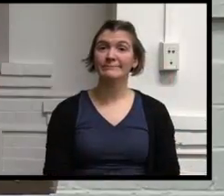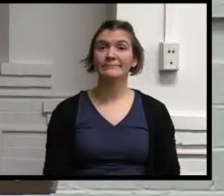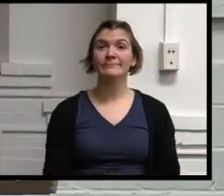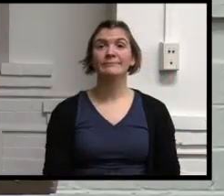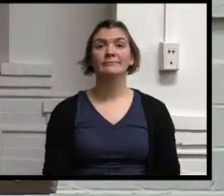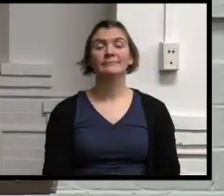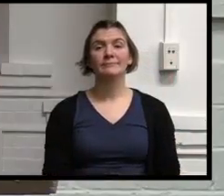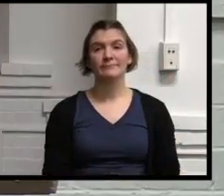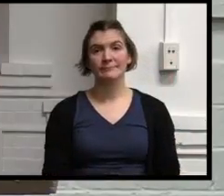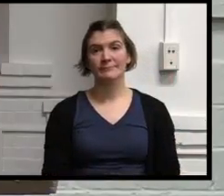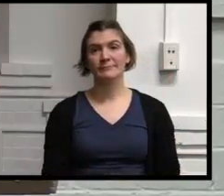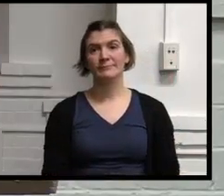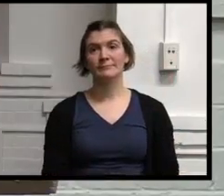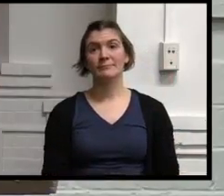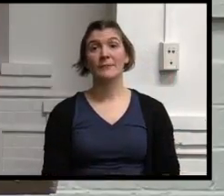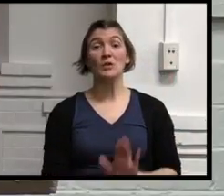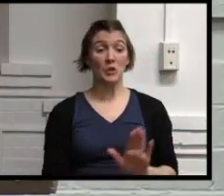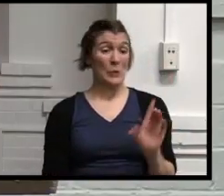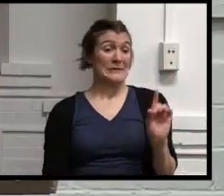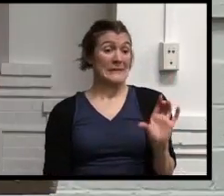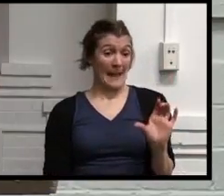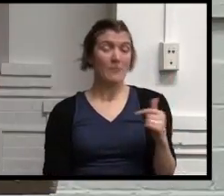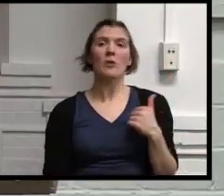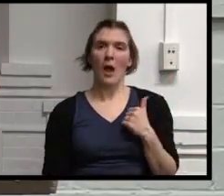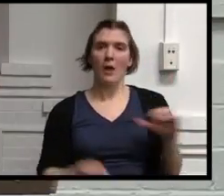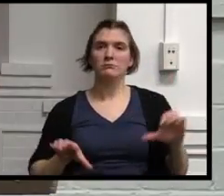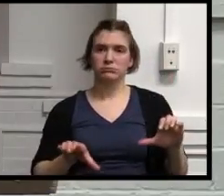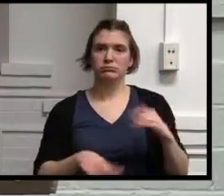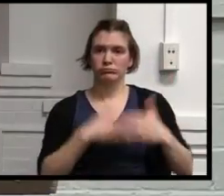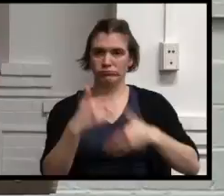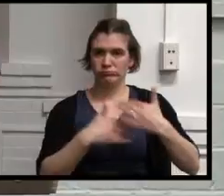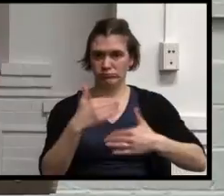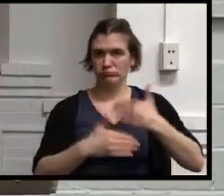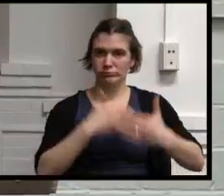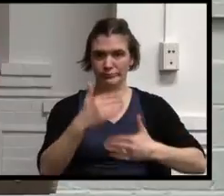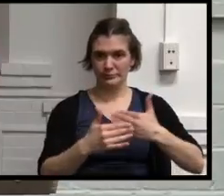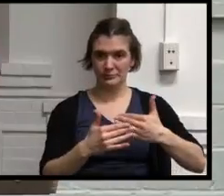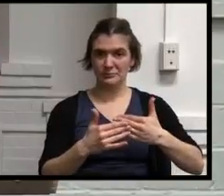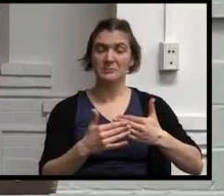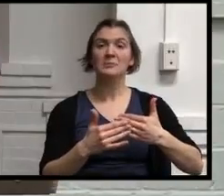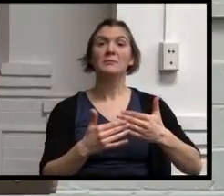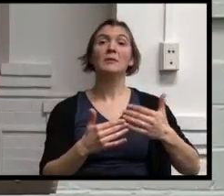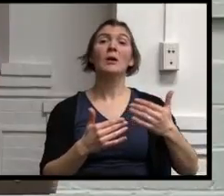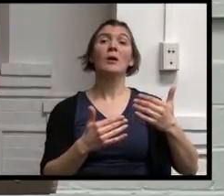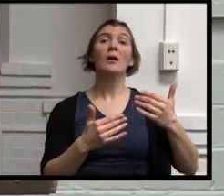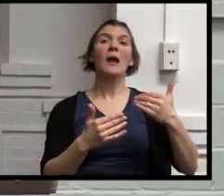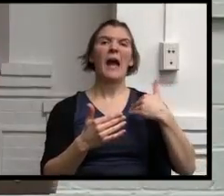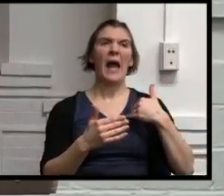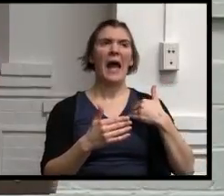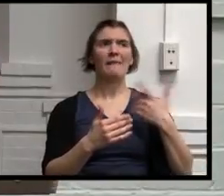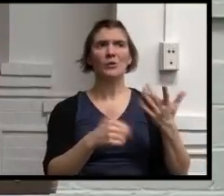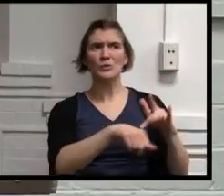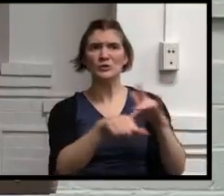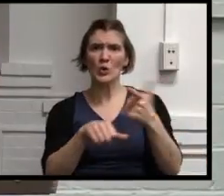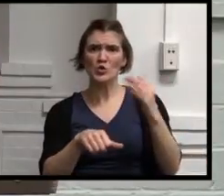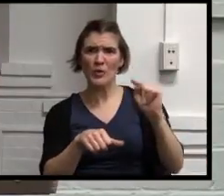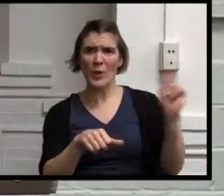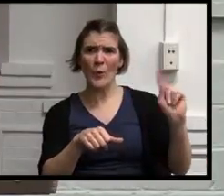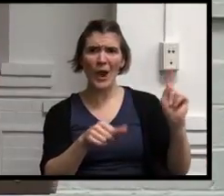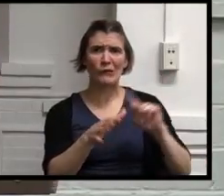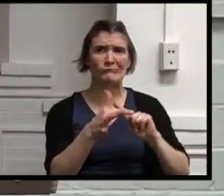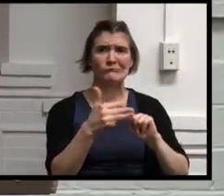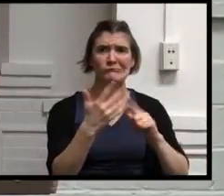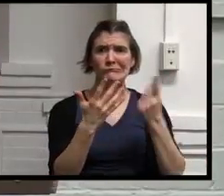Since December, we've been working through a potential list of sources for funding,